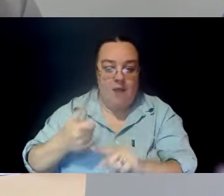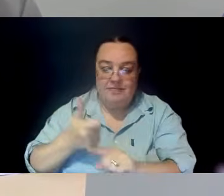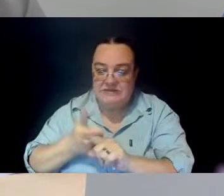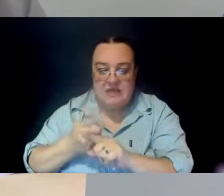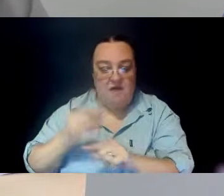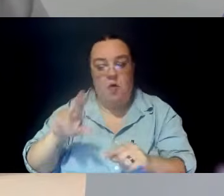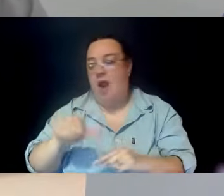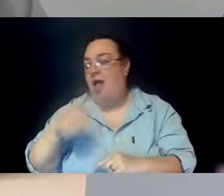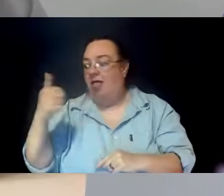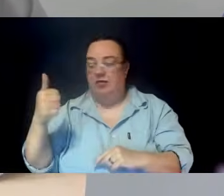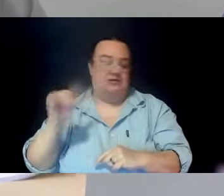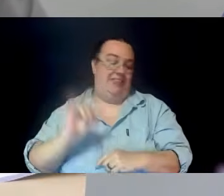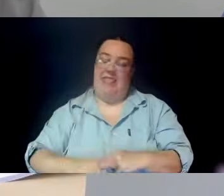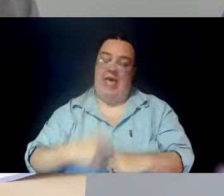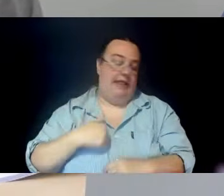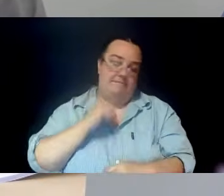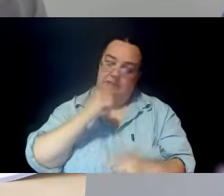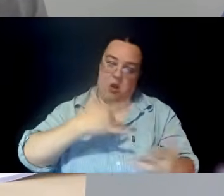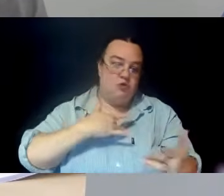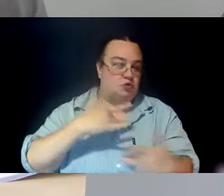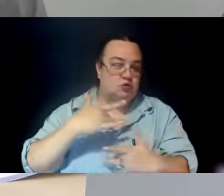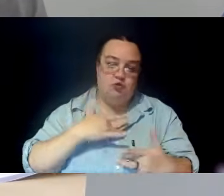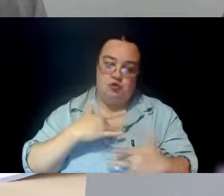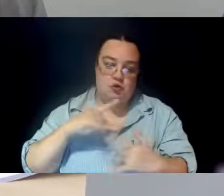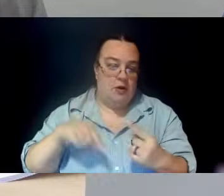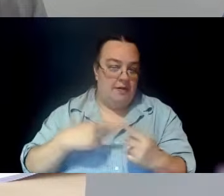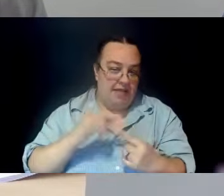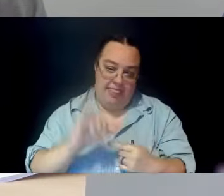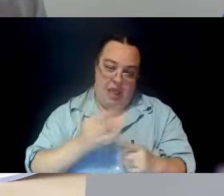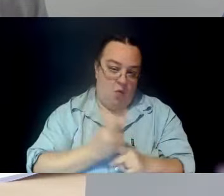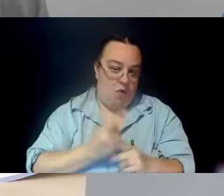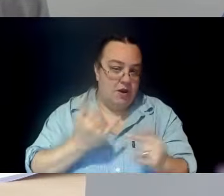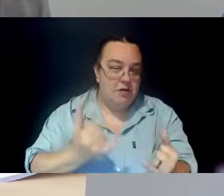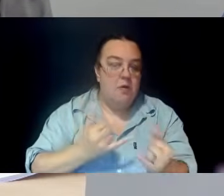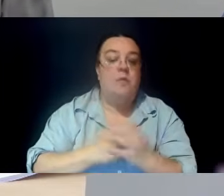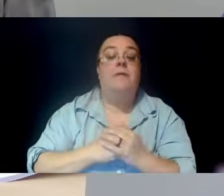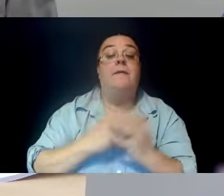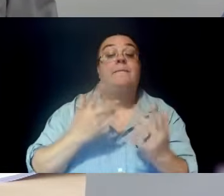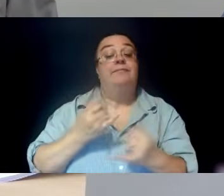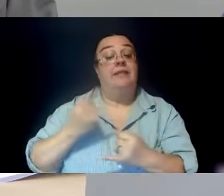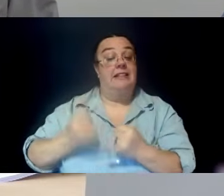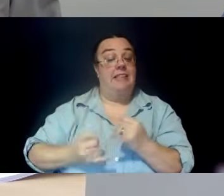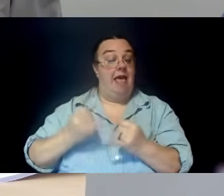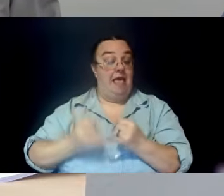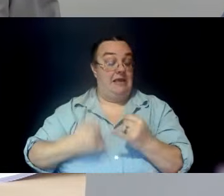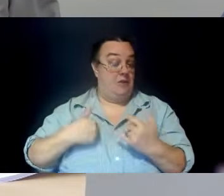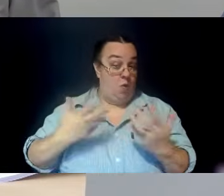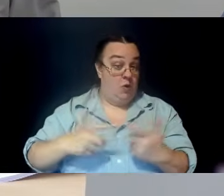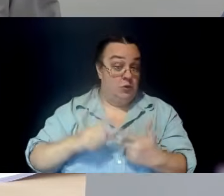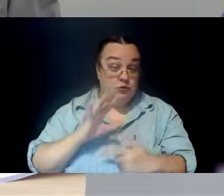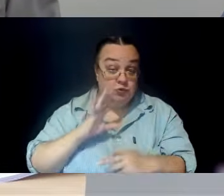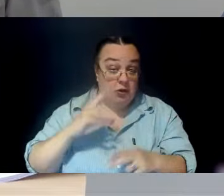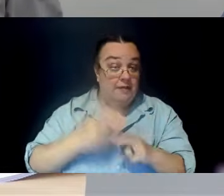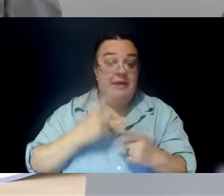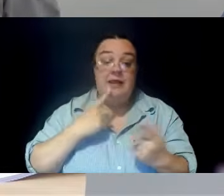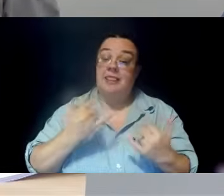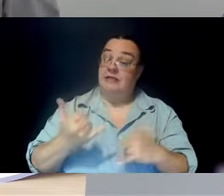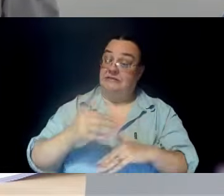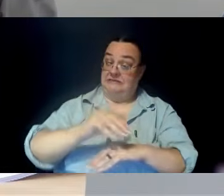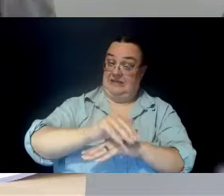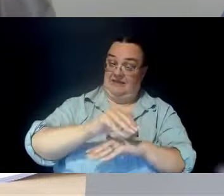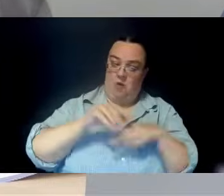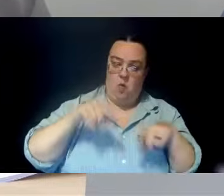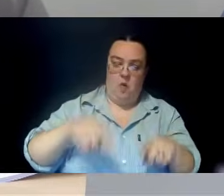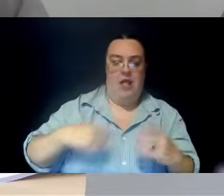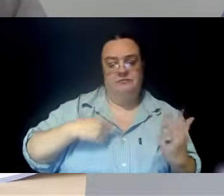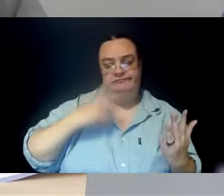with. The last thing I want to speak to is this evening, as I was reviewing